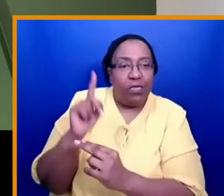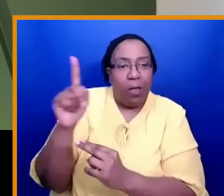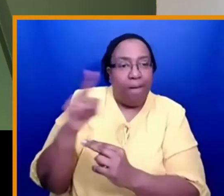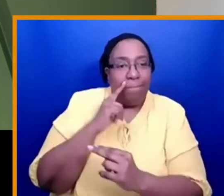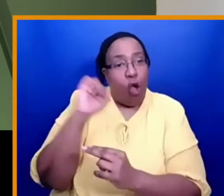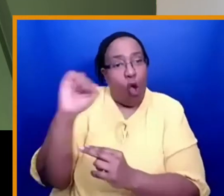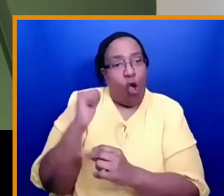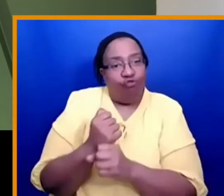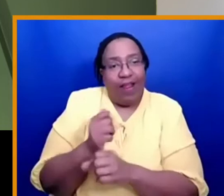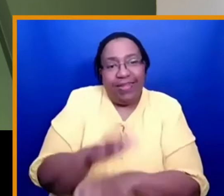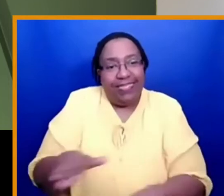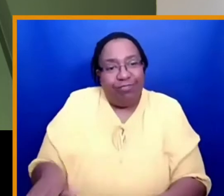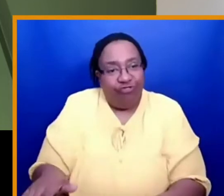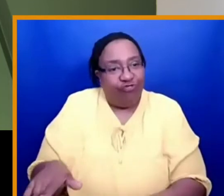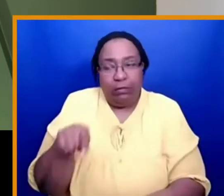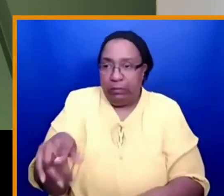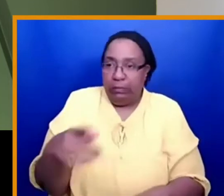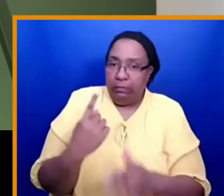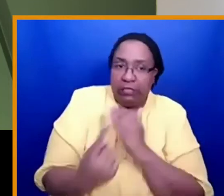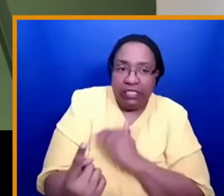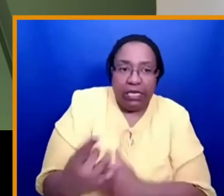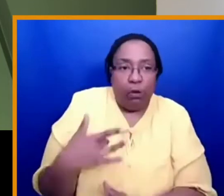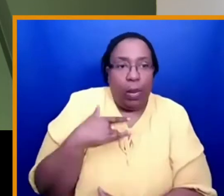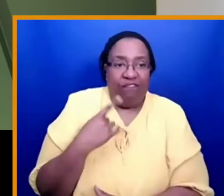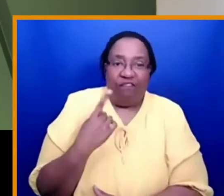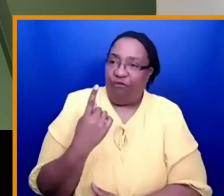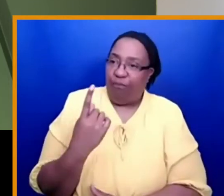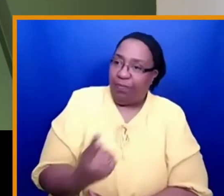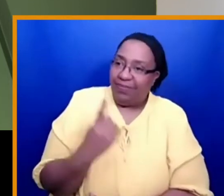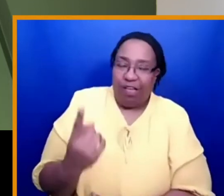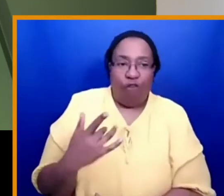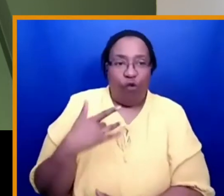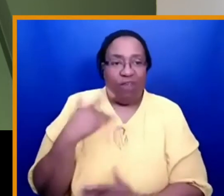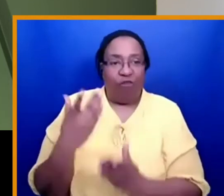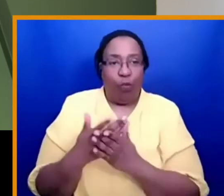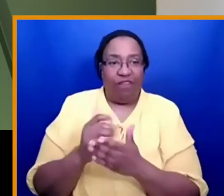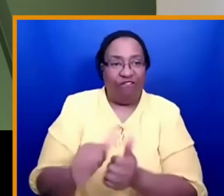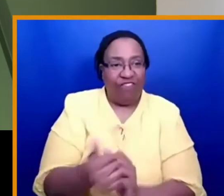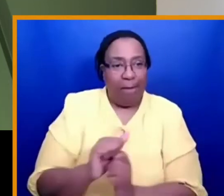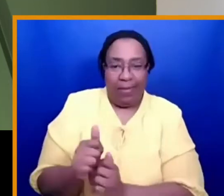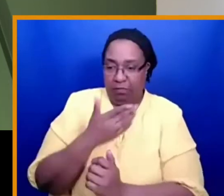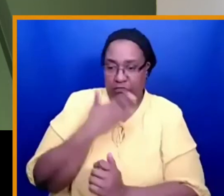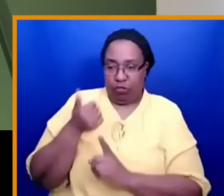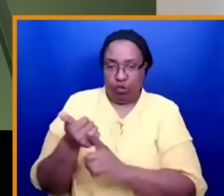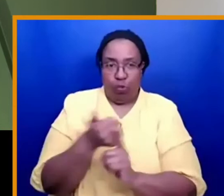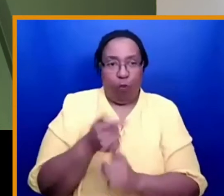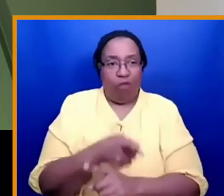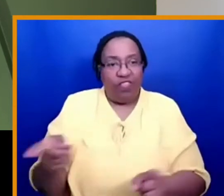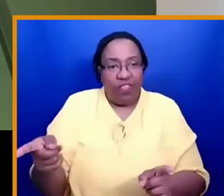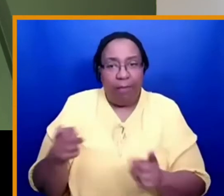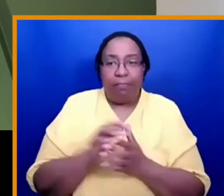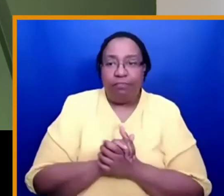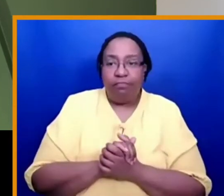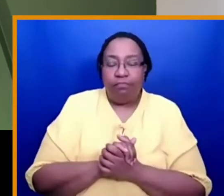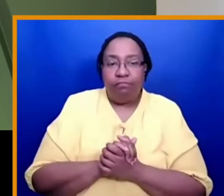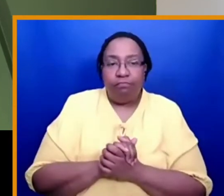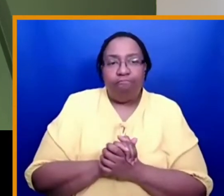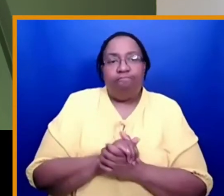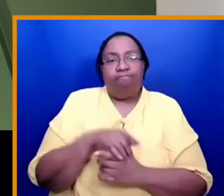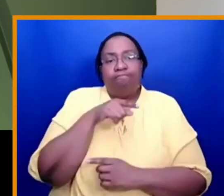who live alone or with flatmates. The reason that I'm coming in on the winter fuel allowance is